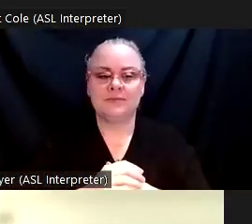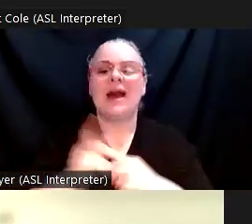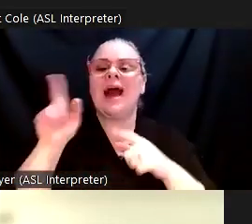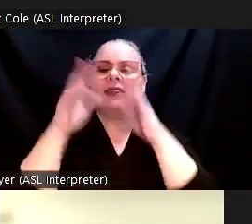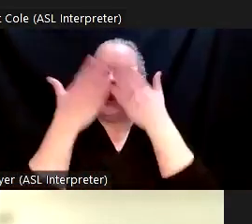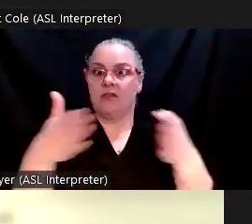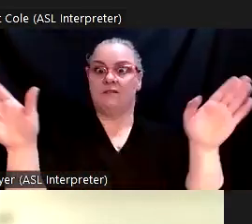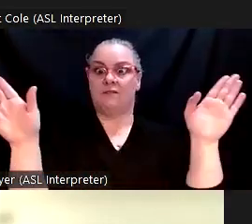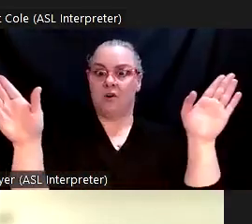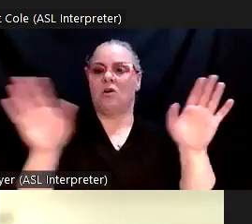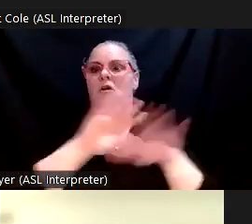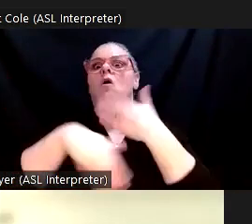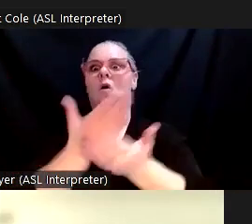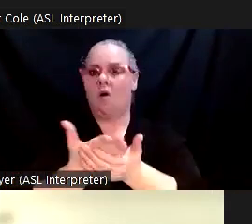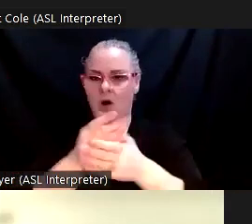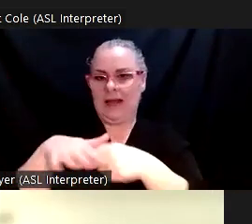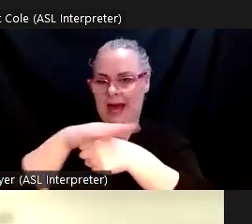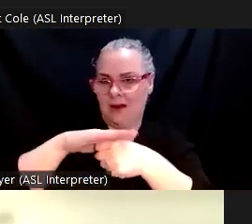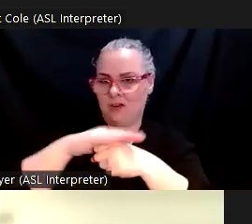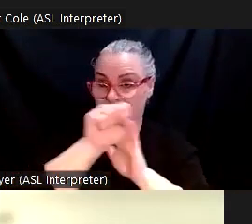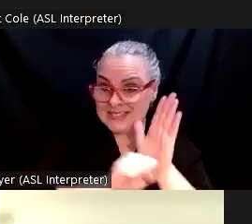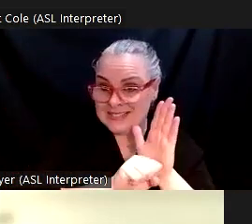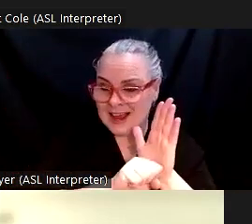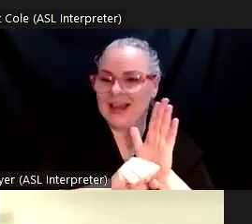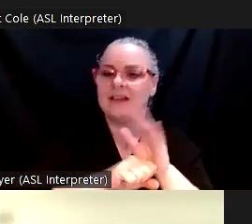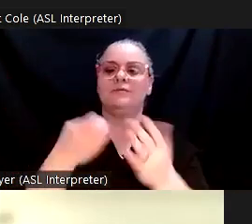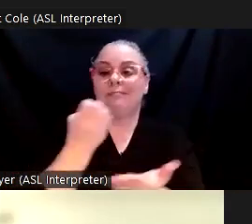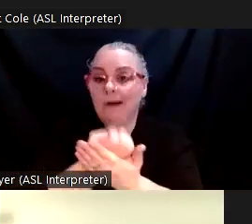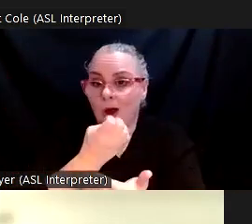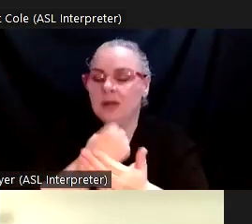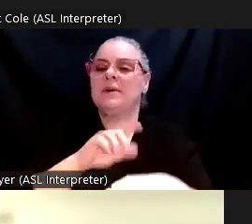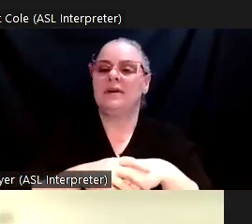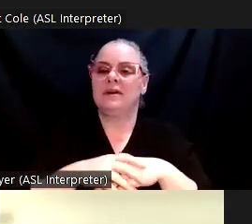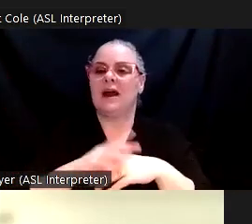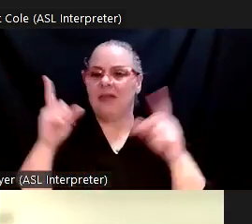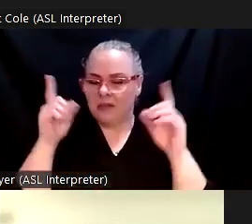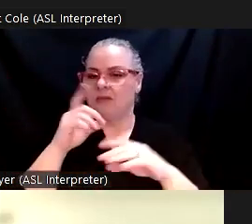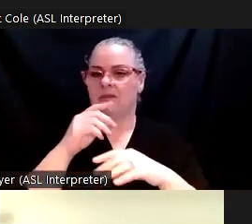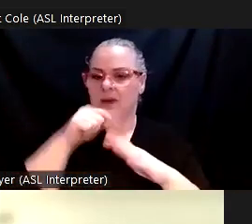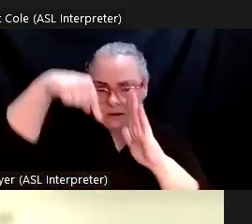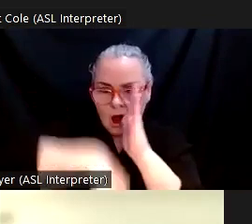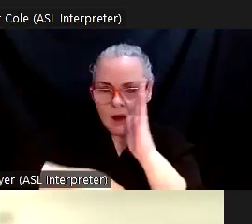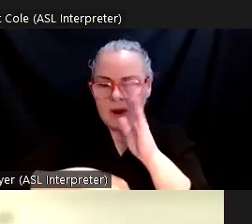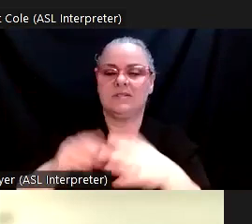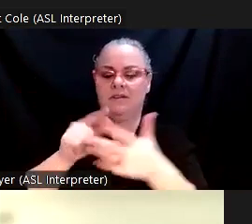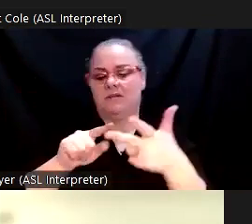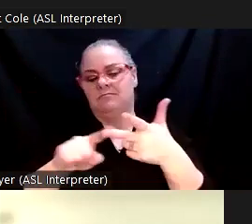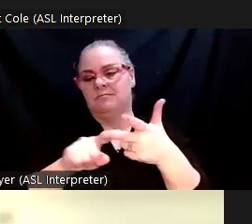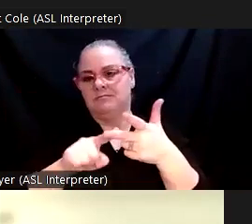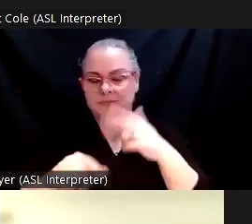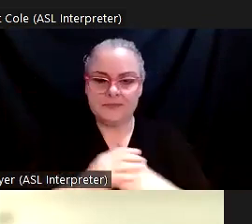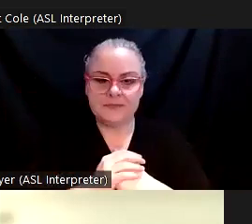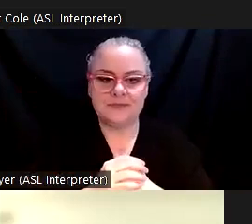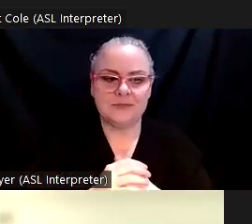full, to all aspects of the state and the economy in the comprehensive planning phase. So I want to start first with